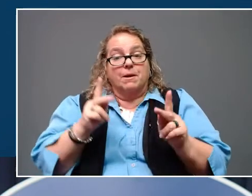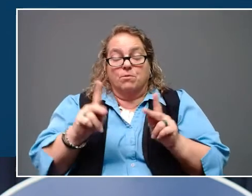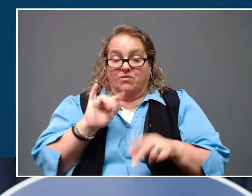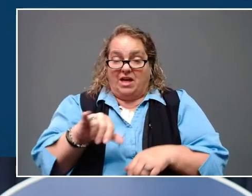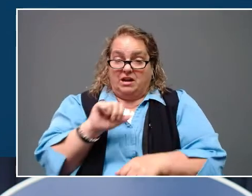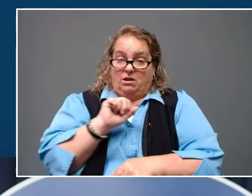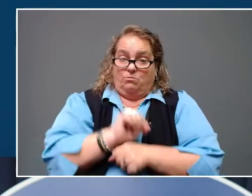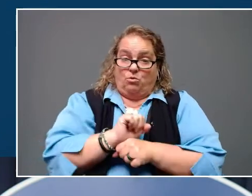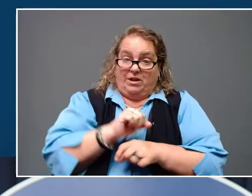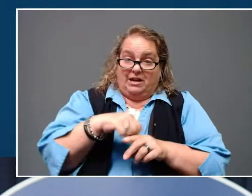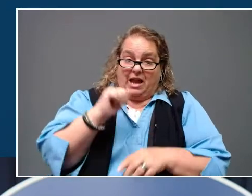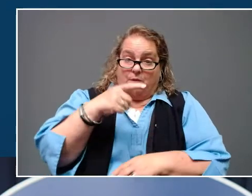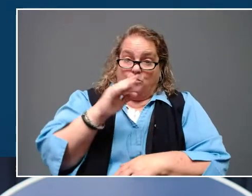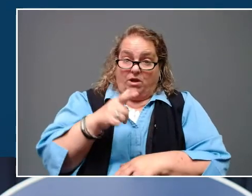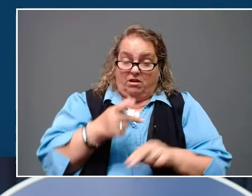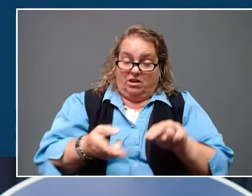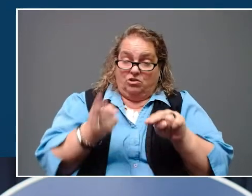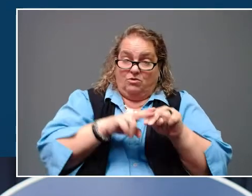April increased by